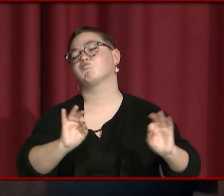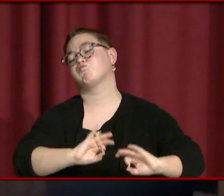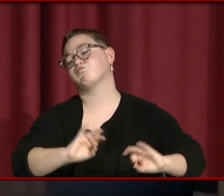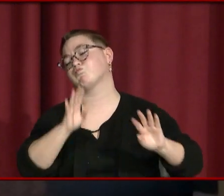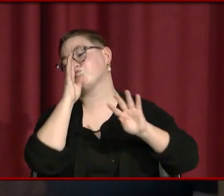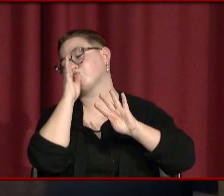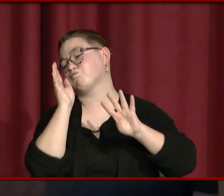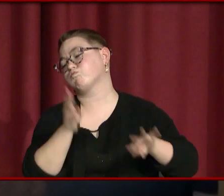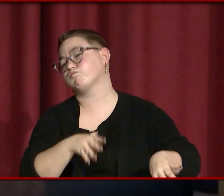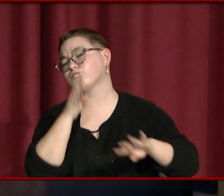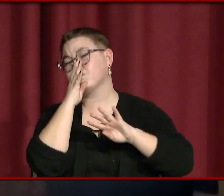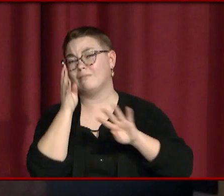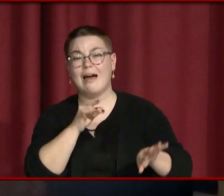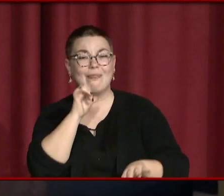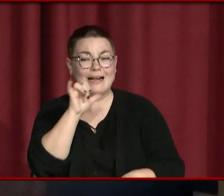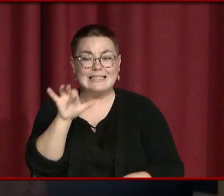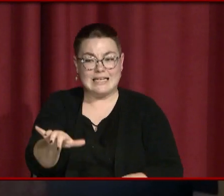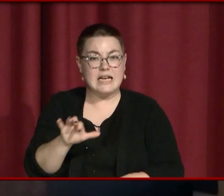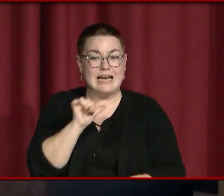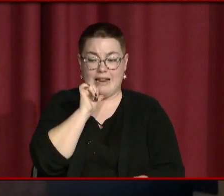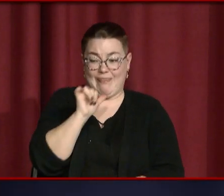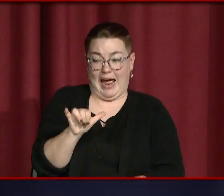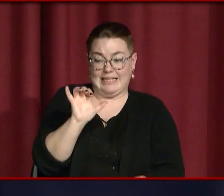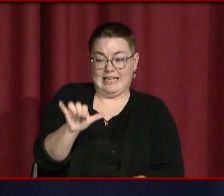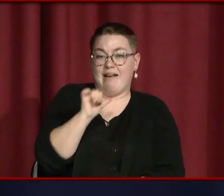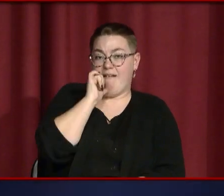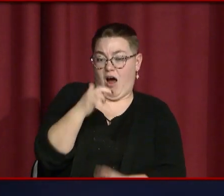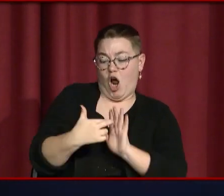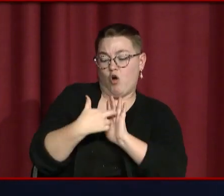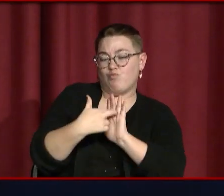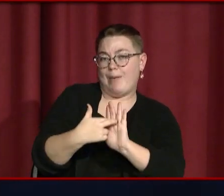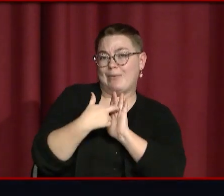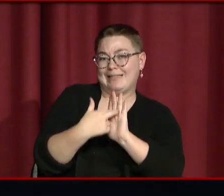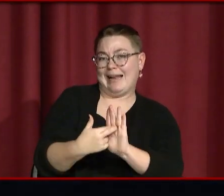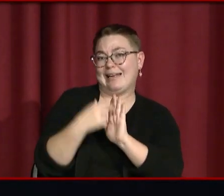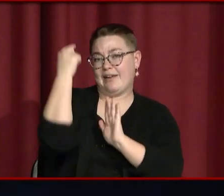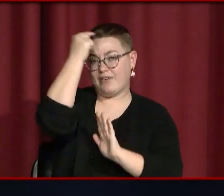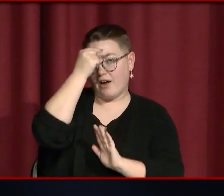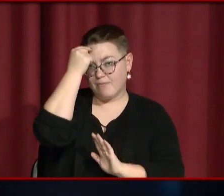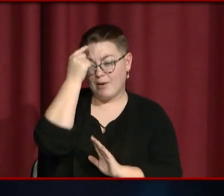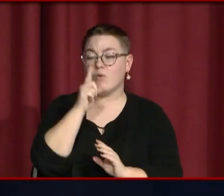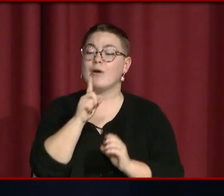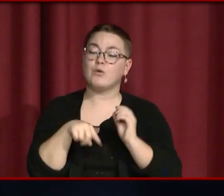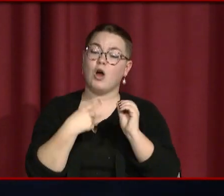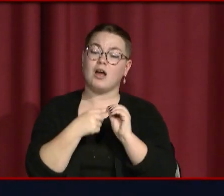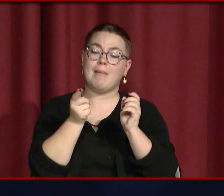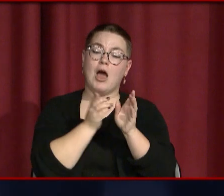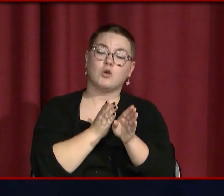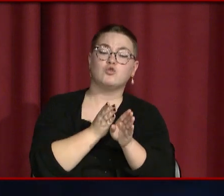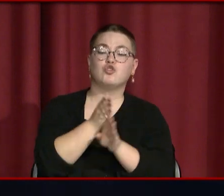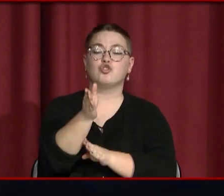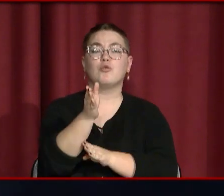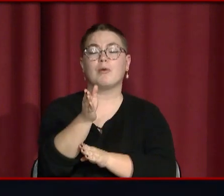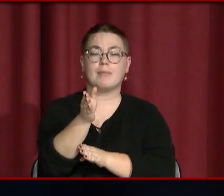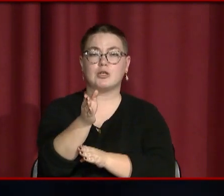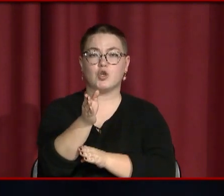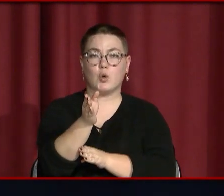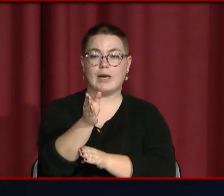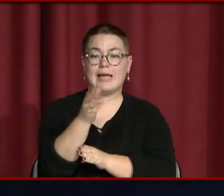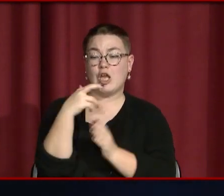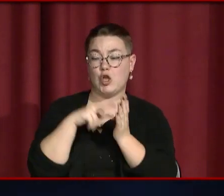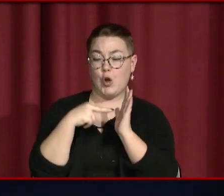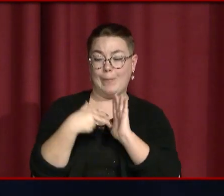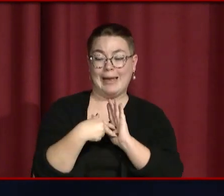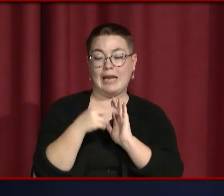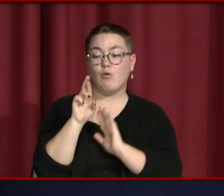like ours should do. So just for the sake of clarity, when you talk of supermajority, you're talking about Republicans control the House,